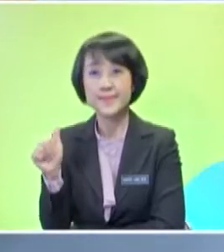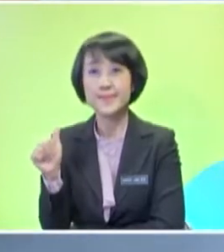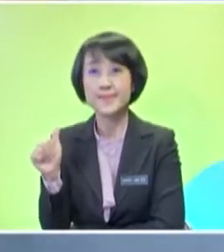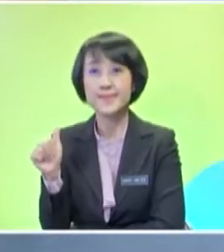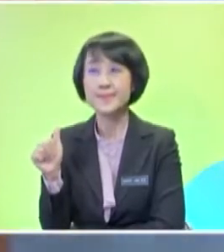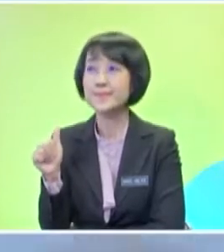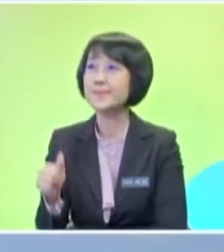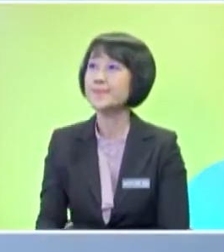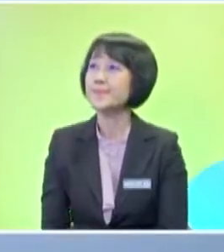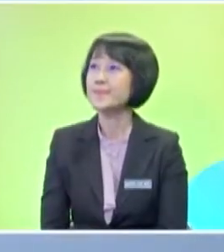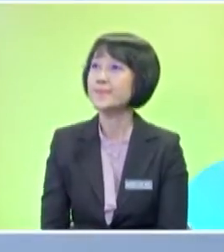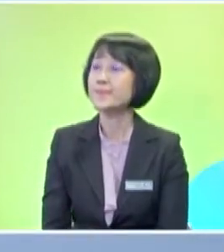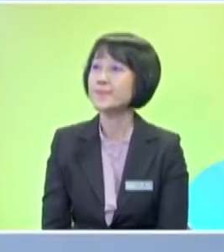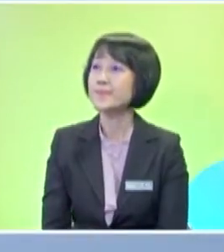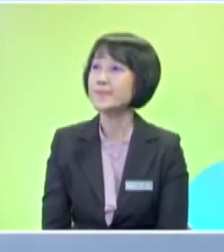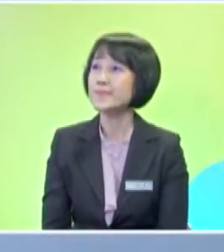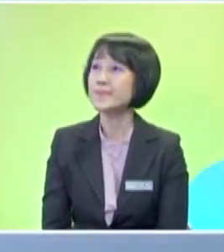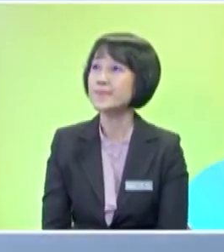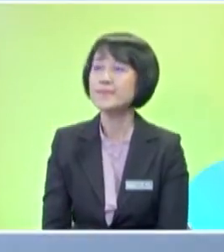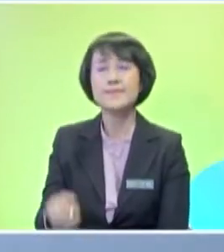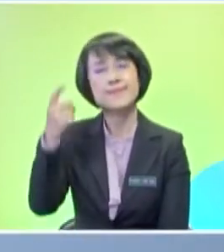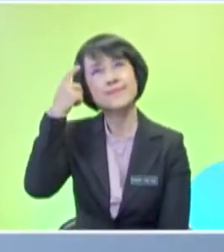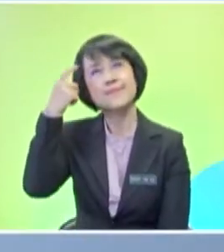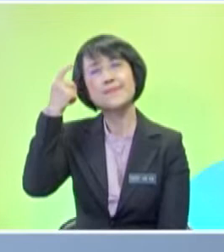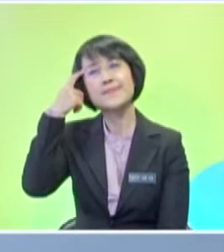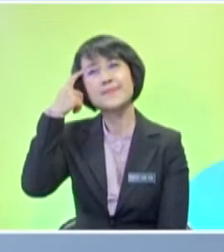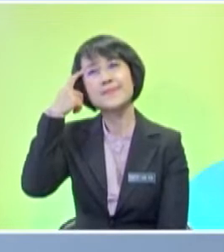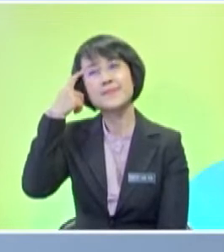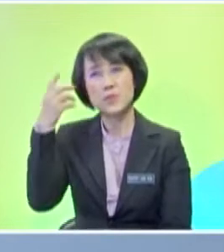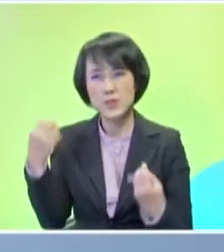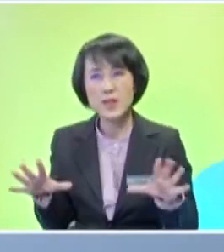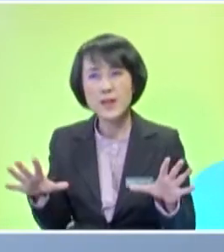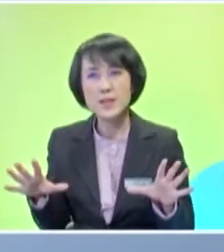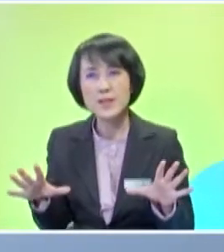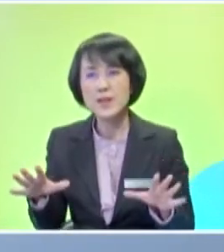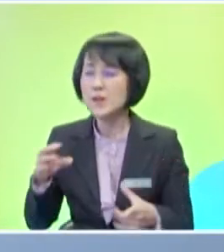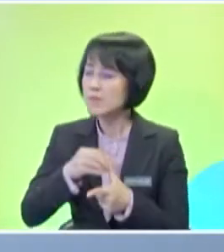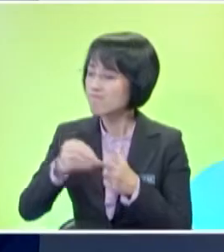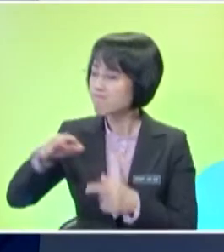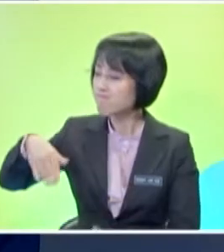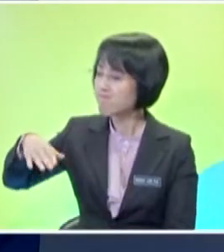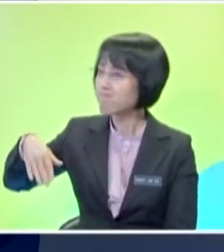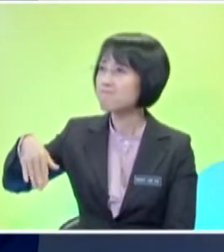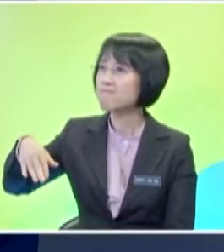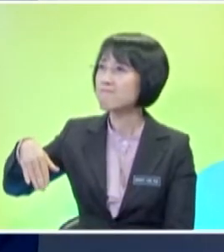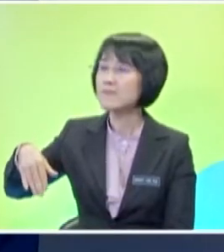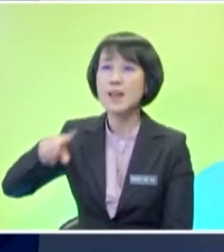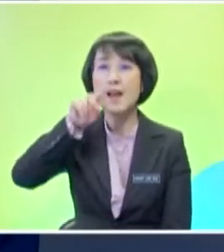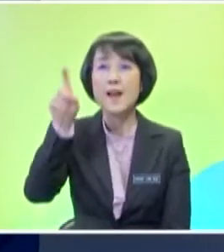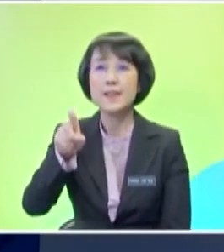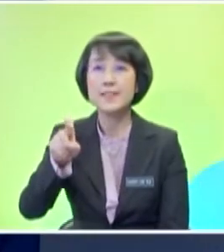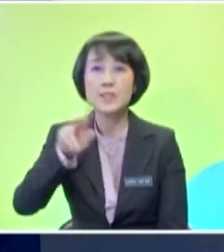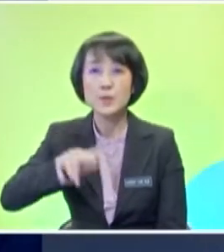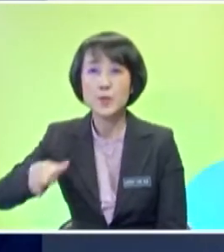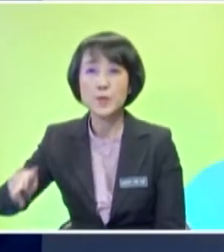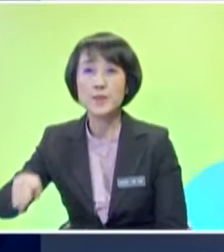B-A-N-A-N-A. All done? Is that... Am I done? Let me ask my friends or the pupils who are watching right